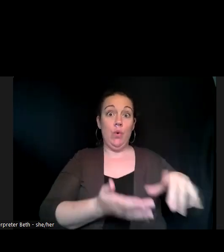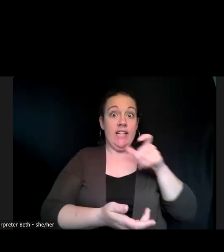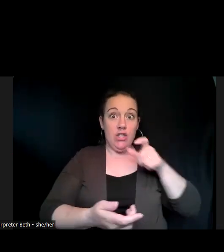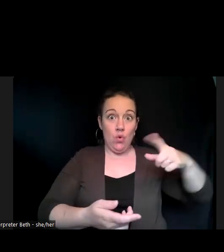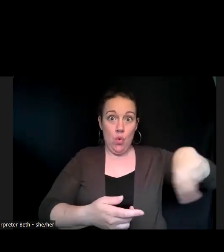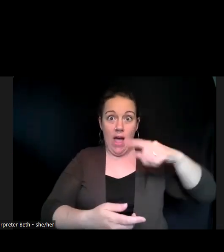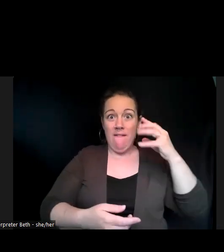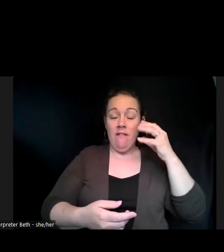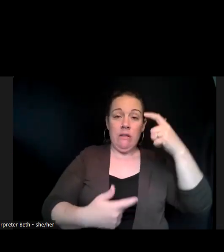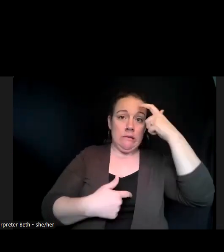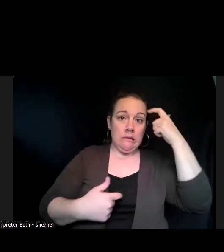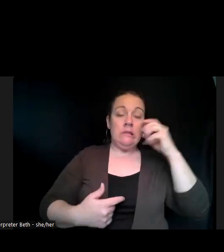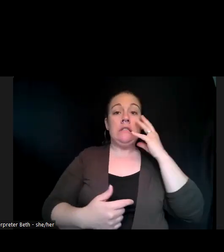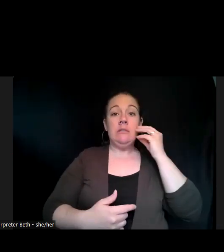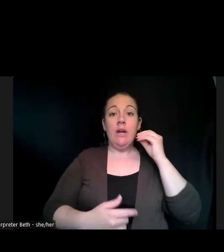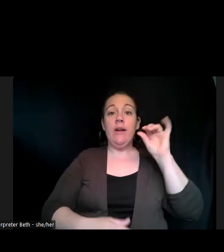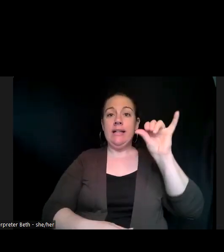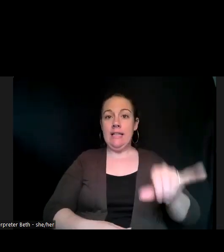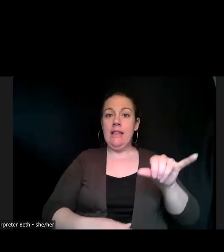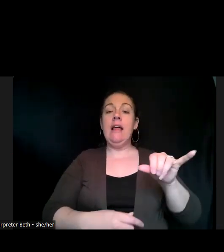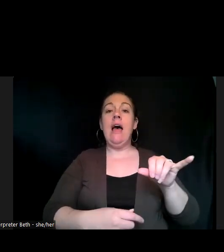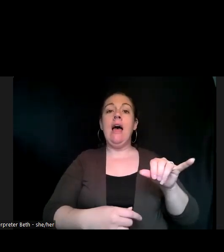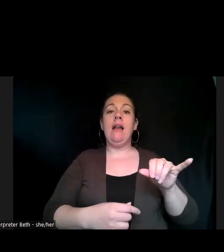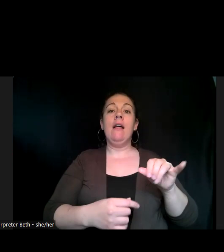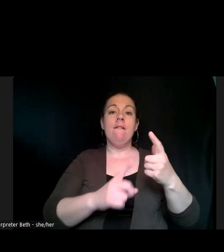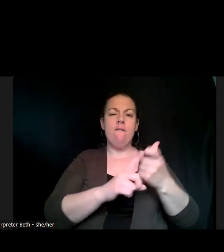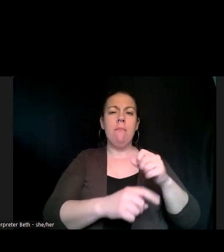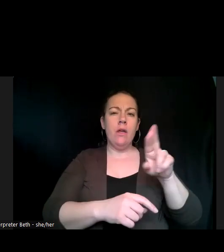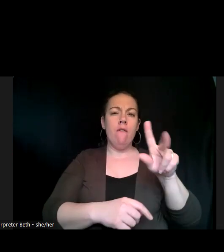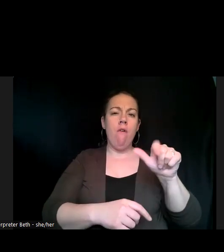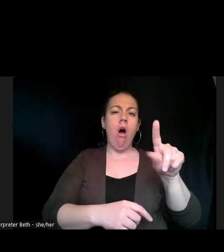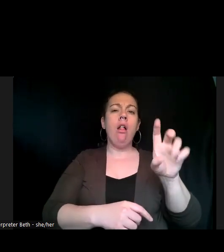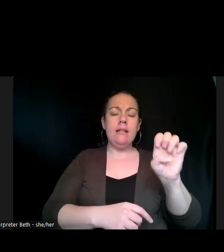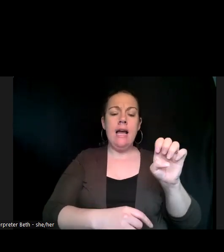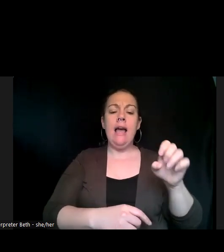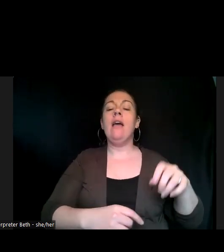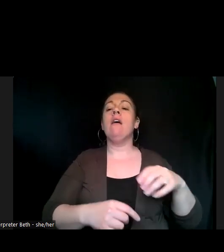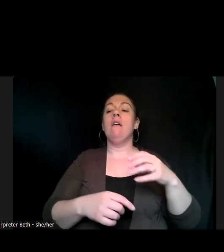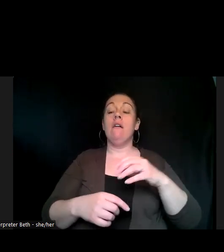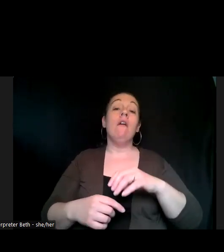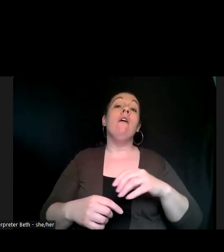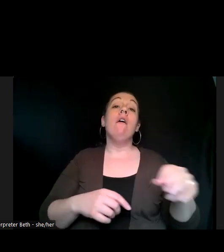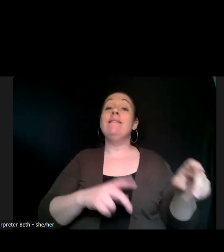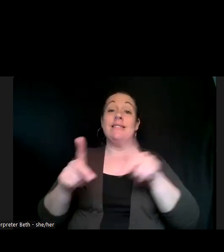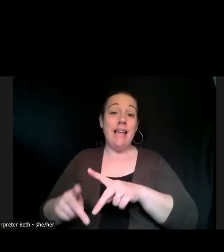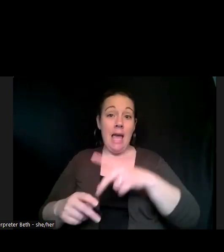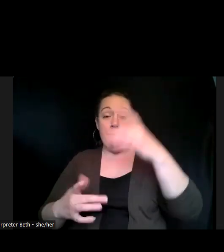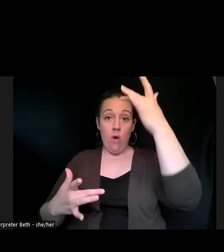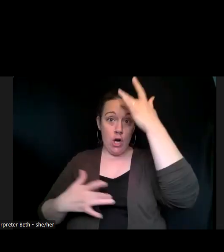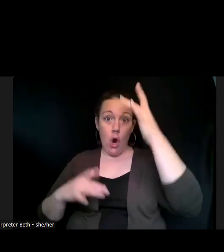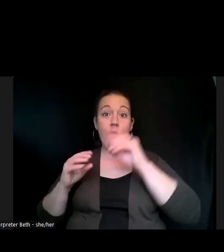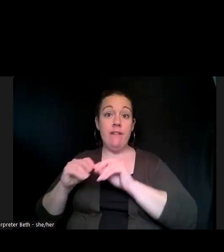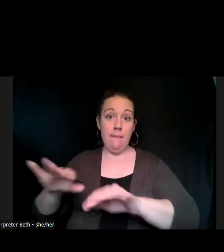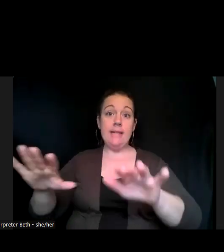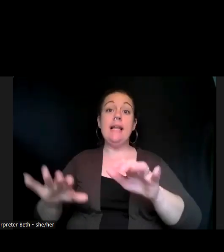and districts will be there to make sure that they can scale the efforts that they already started in the American Rescue Plan, but